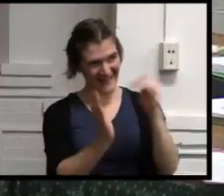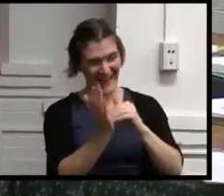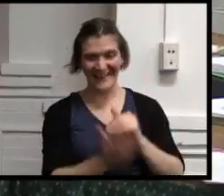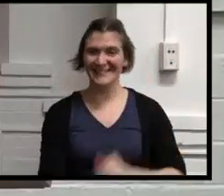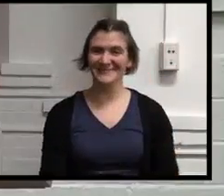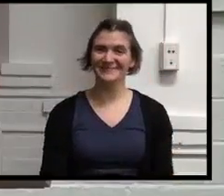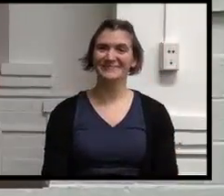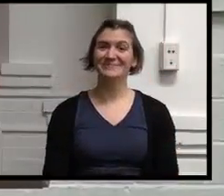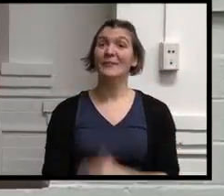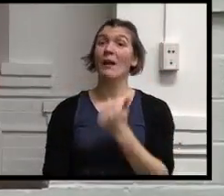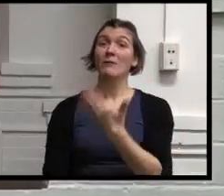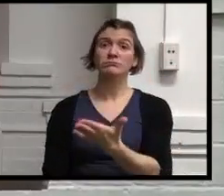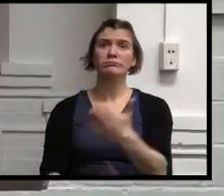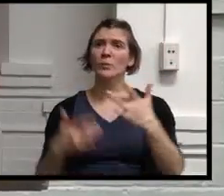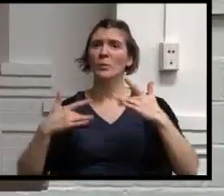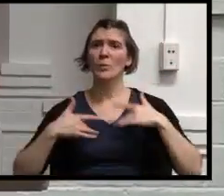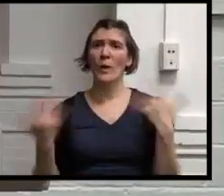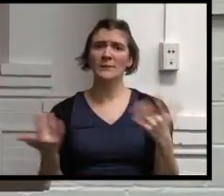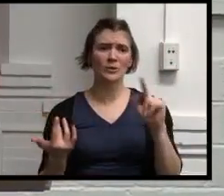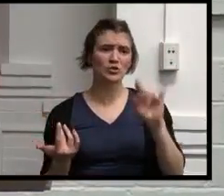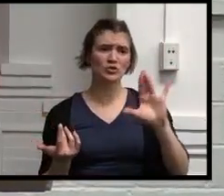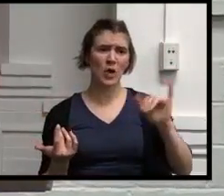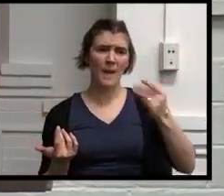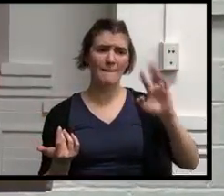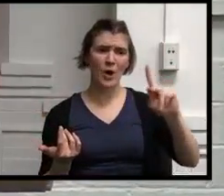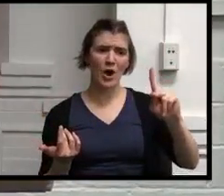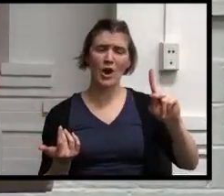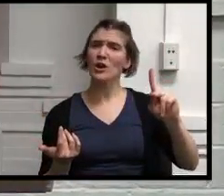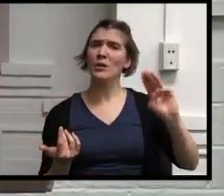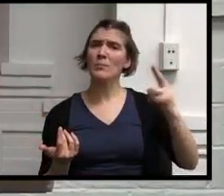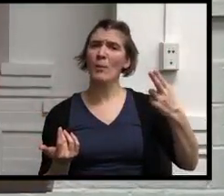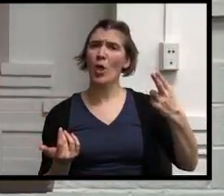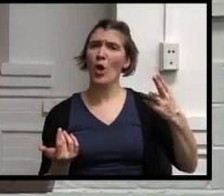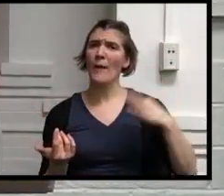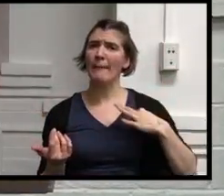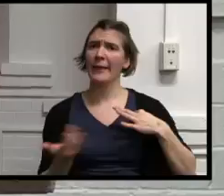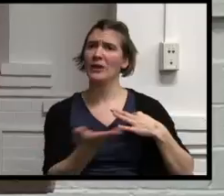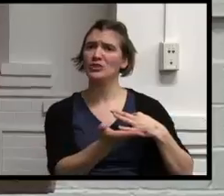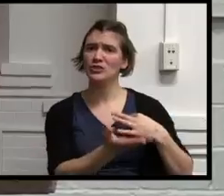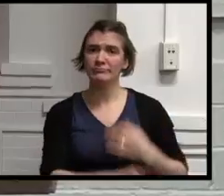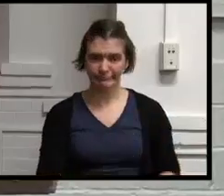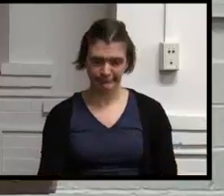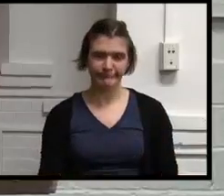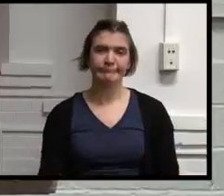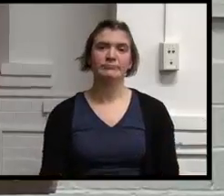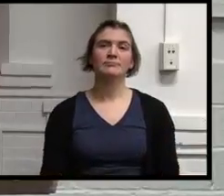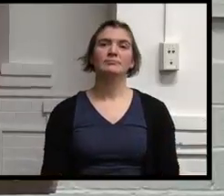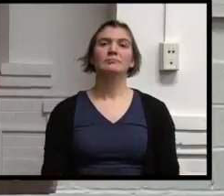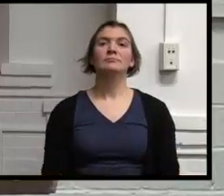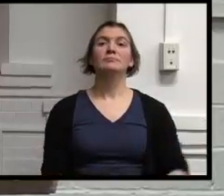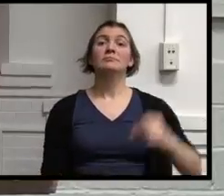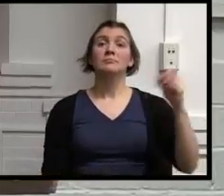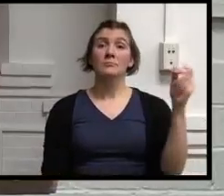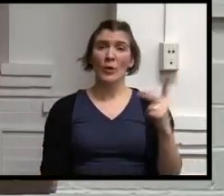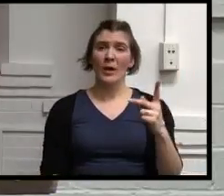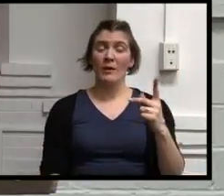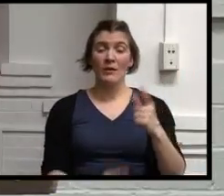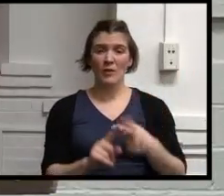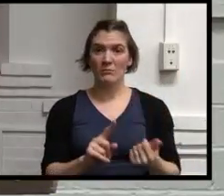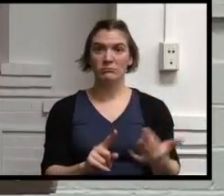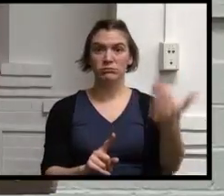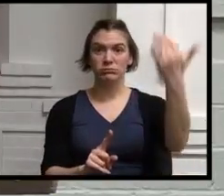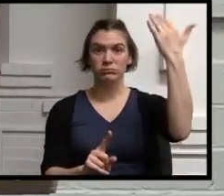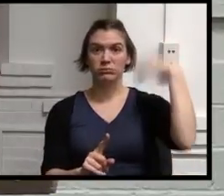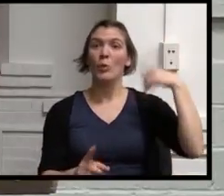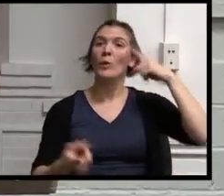you. Please, would you talk with us about this application? Sure. So many years ago,